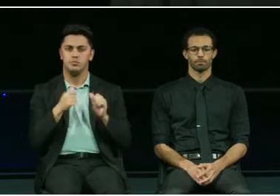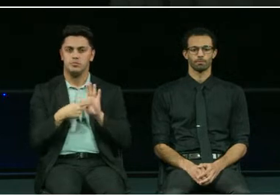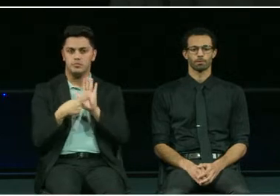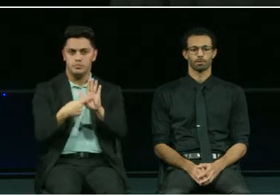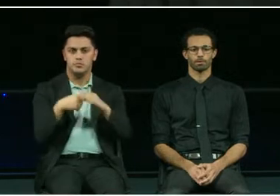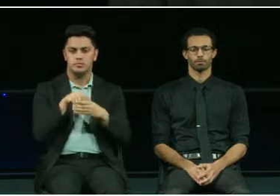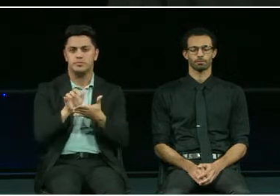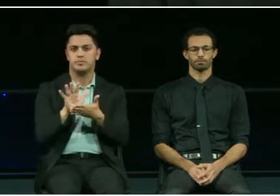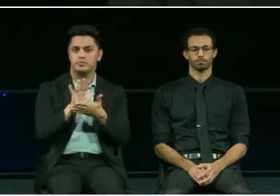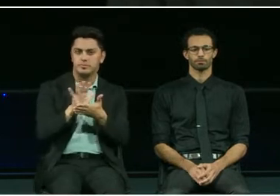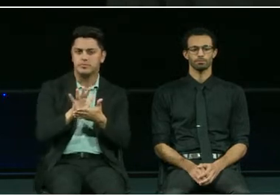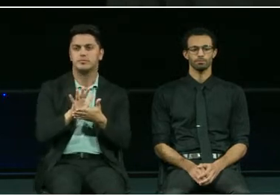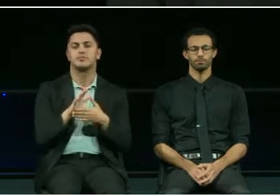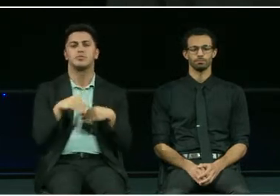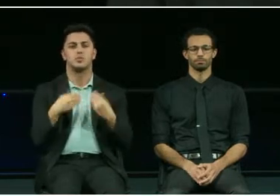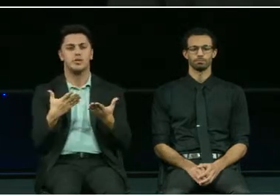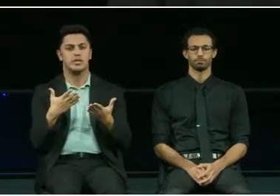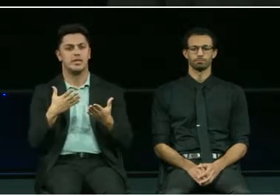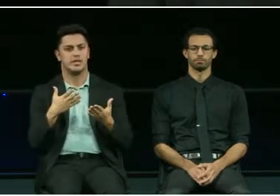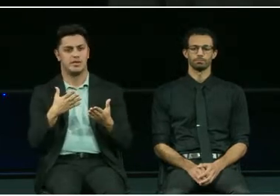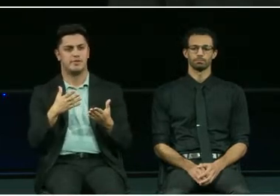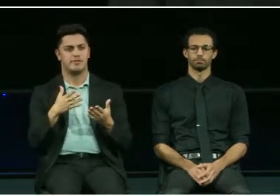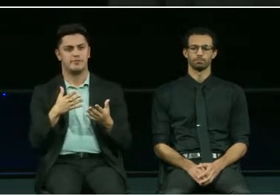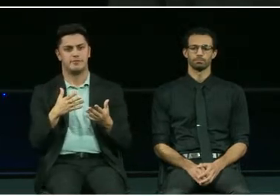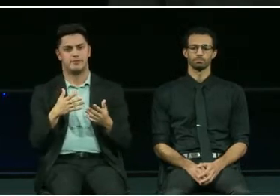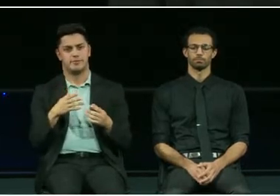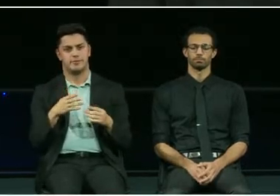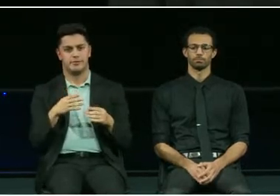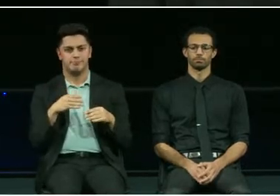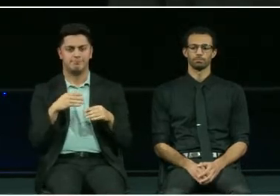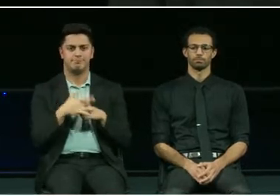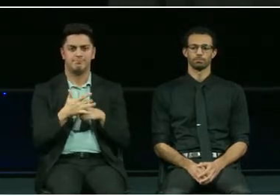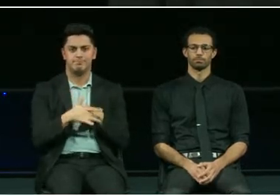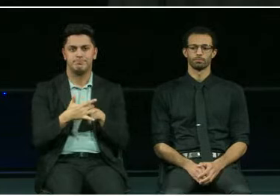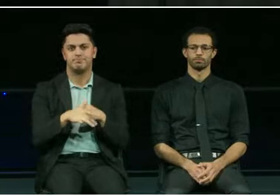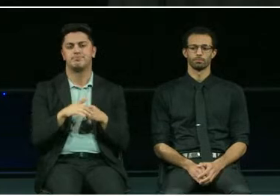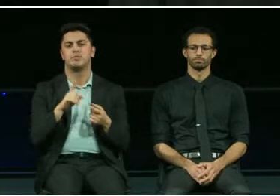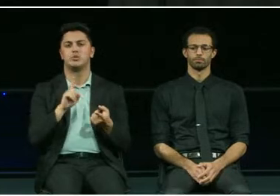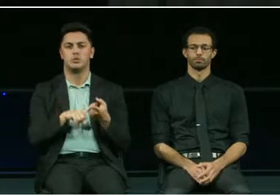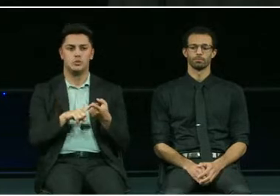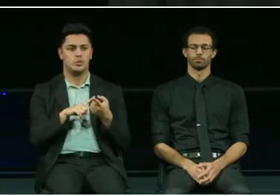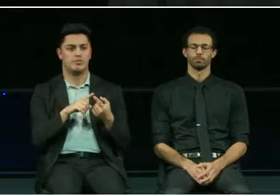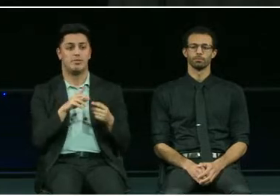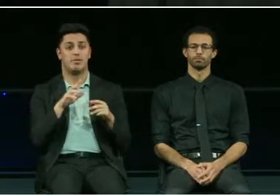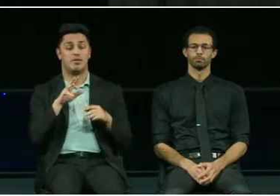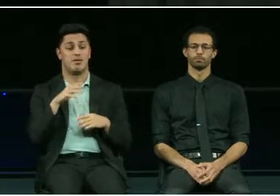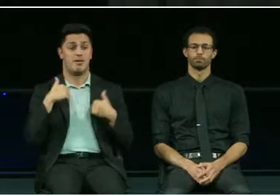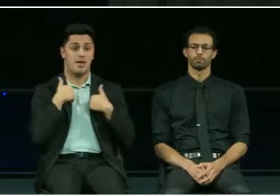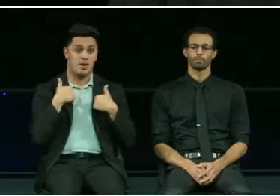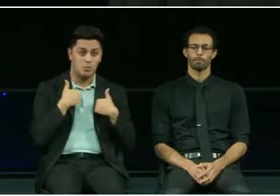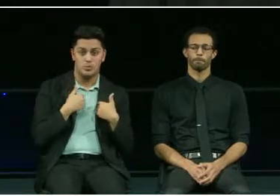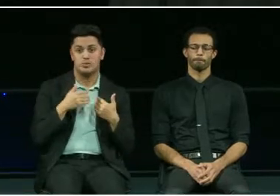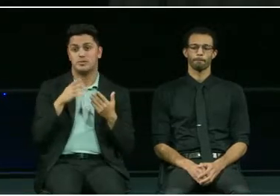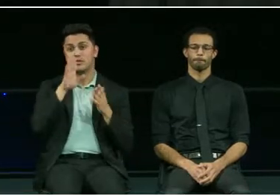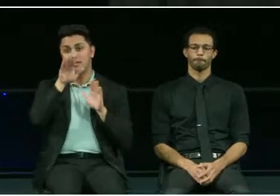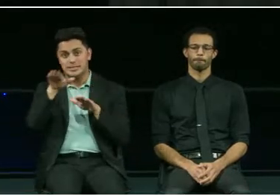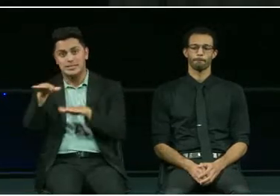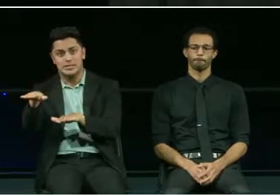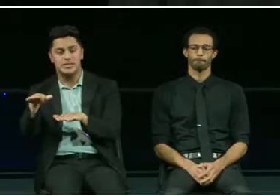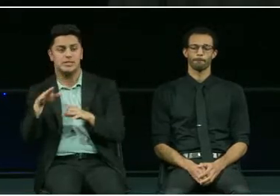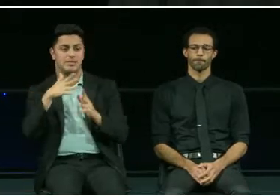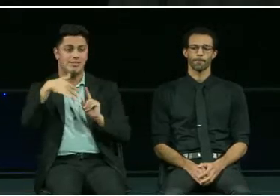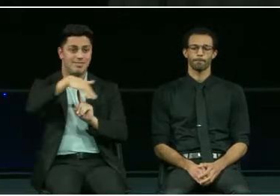a bit, like, you know, give space to the elements, to the sea, to the roughness of landscape. It is a